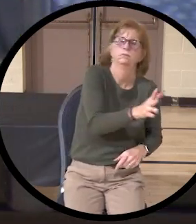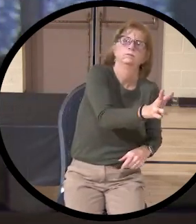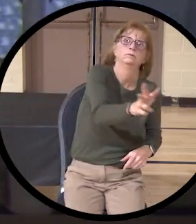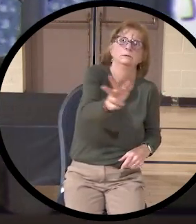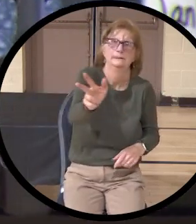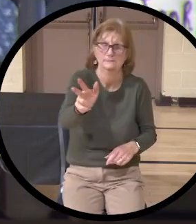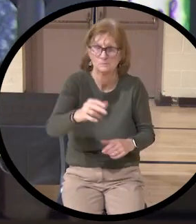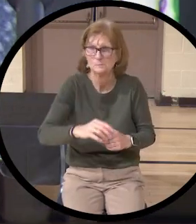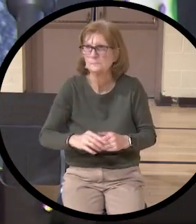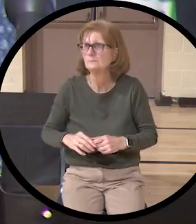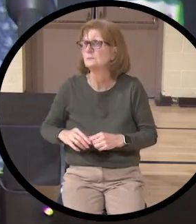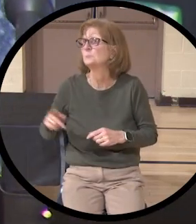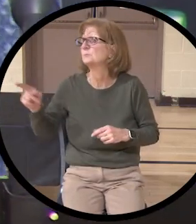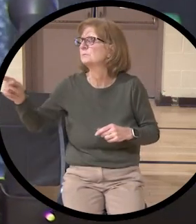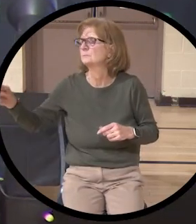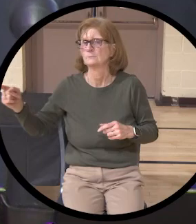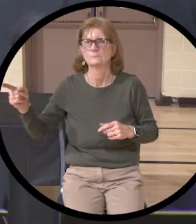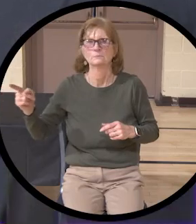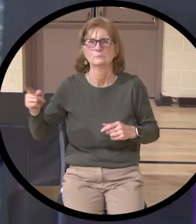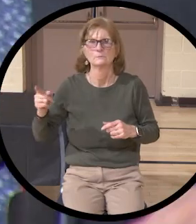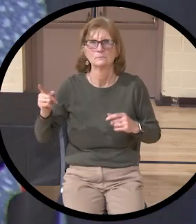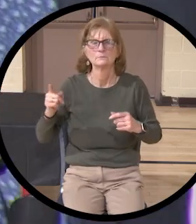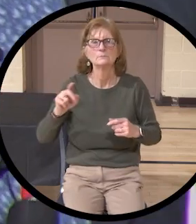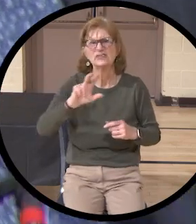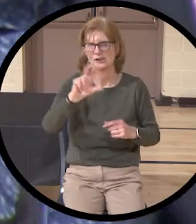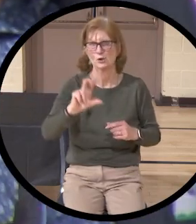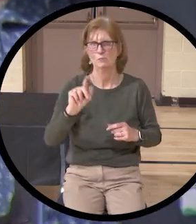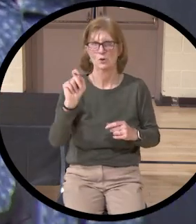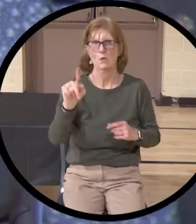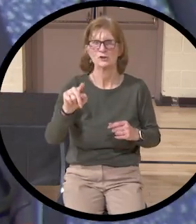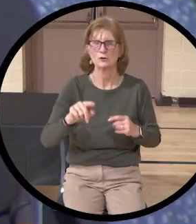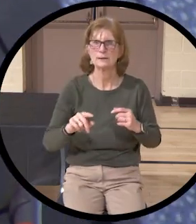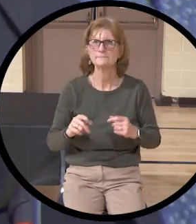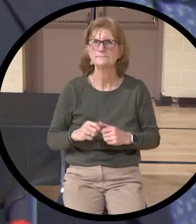we're going to Zoom next. Was that right? Yeah. Okay.